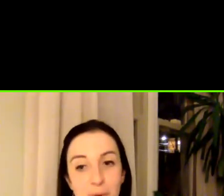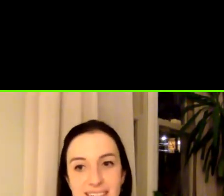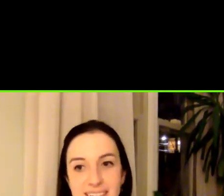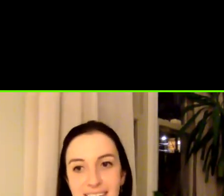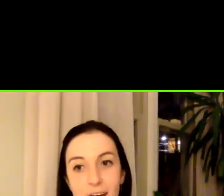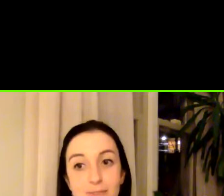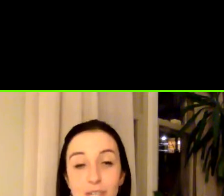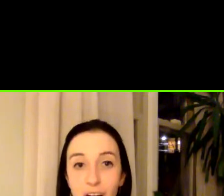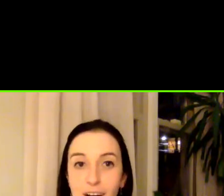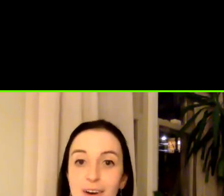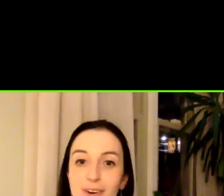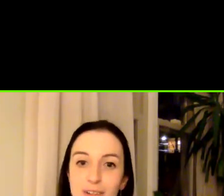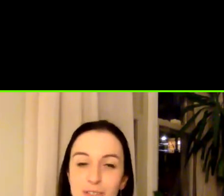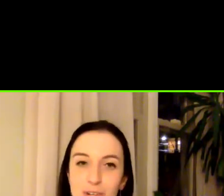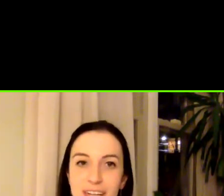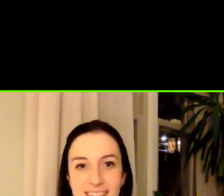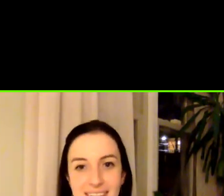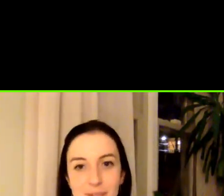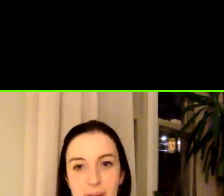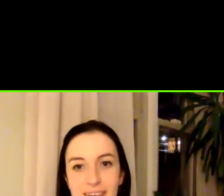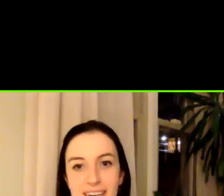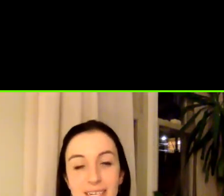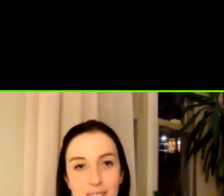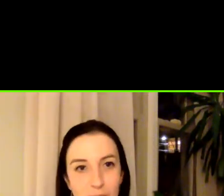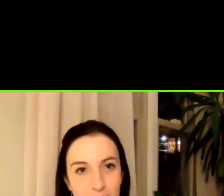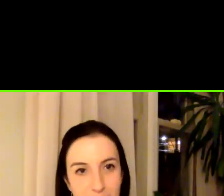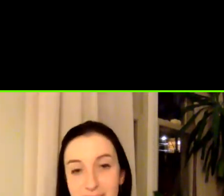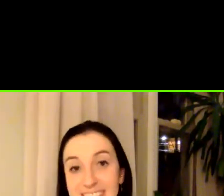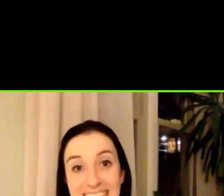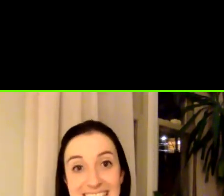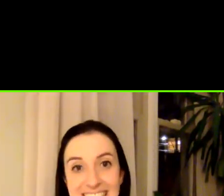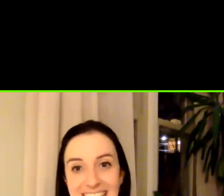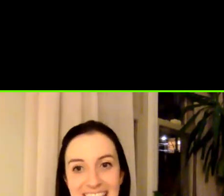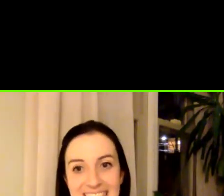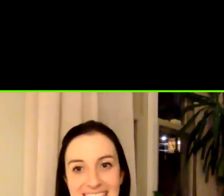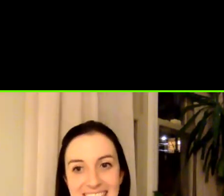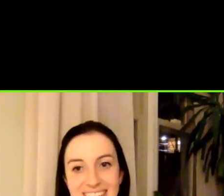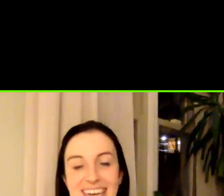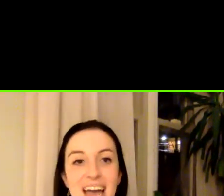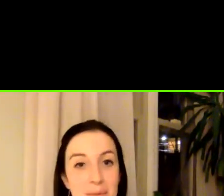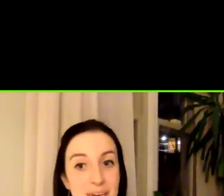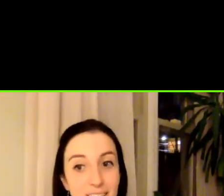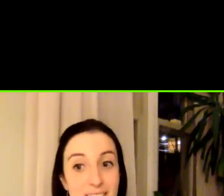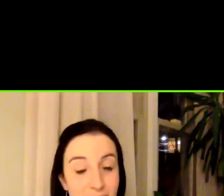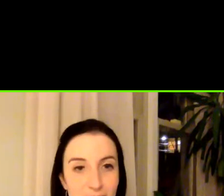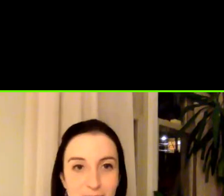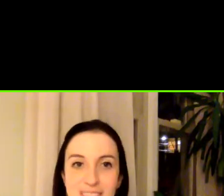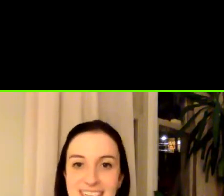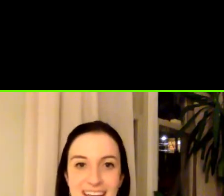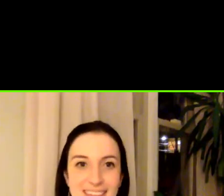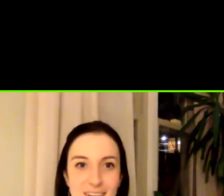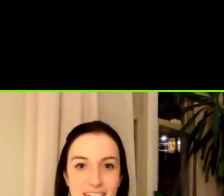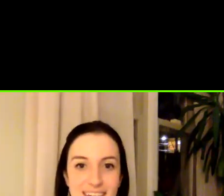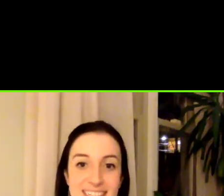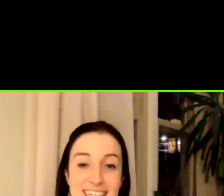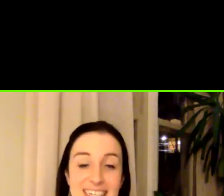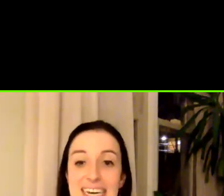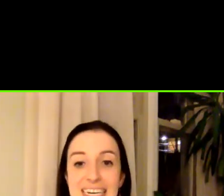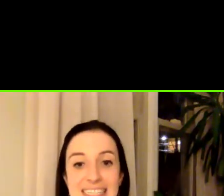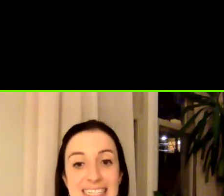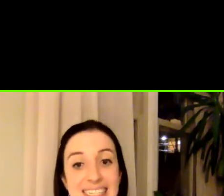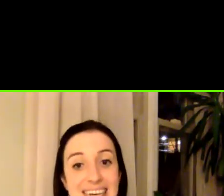founder and president of Chicago Cultural Accessibility Consortium, CCAC, and I'm here to introduce tonight's